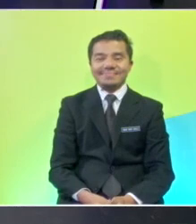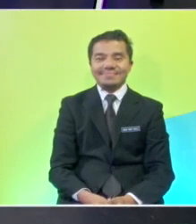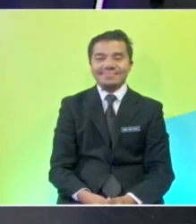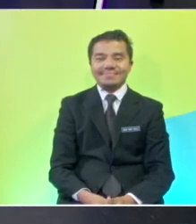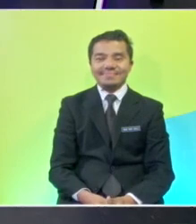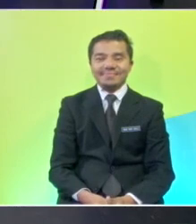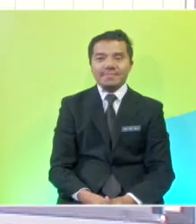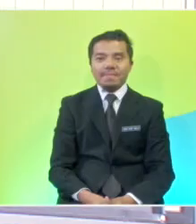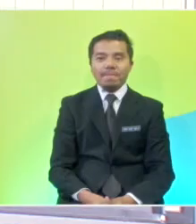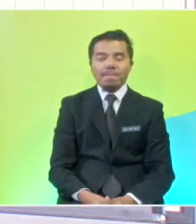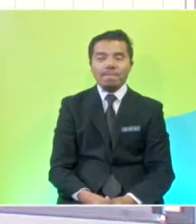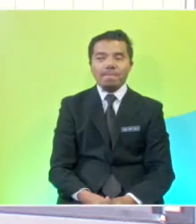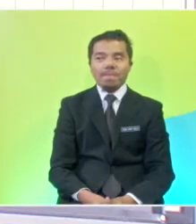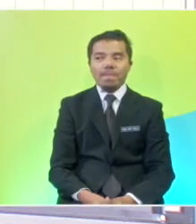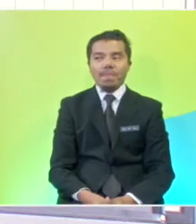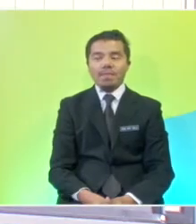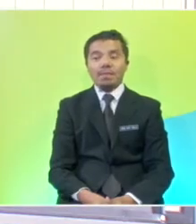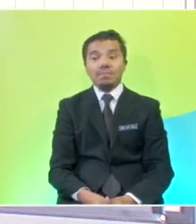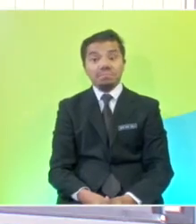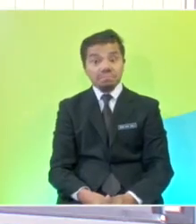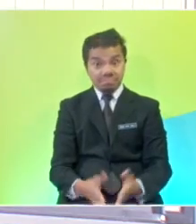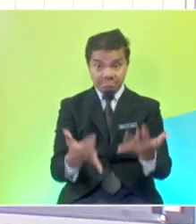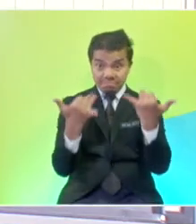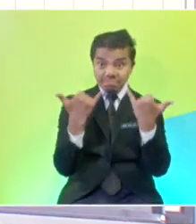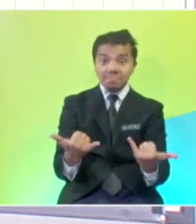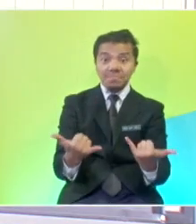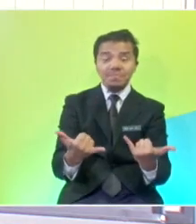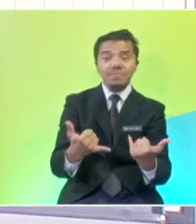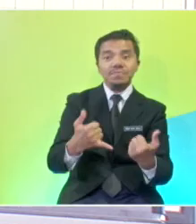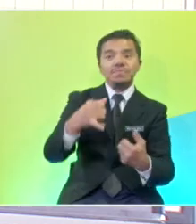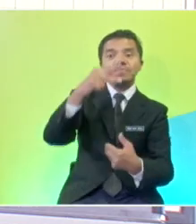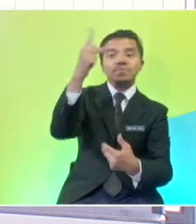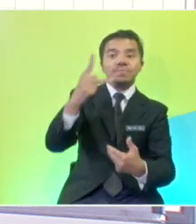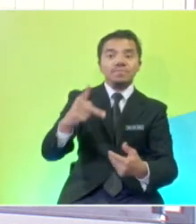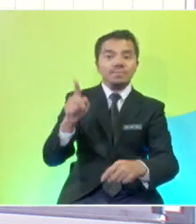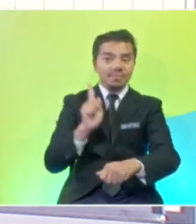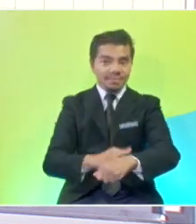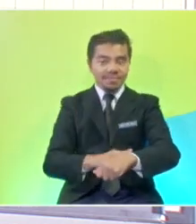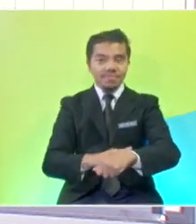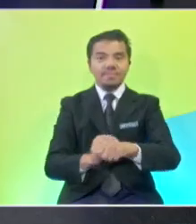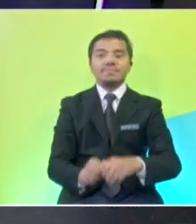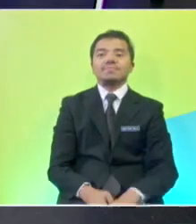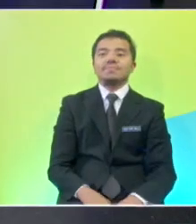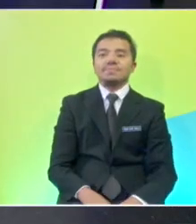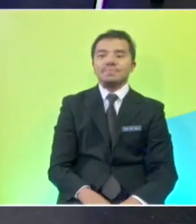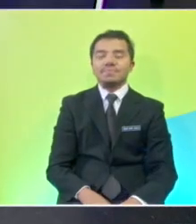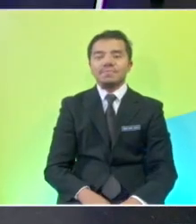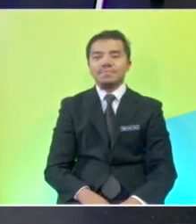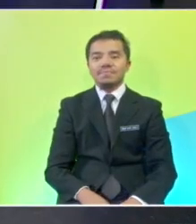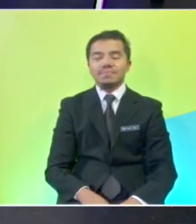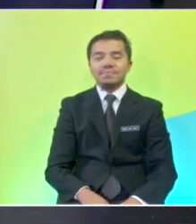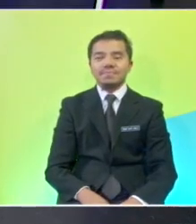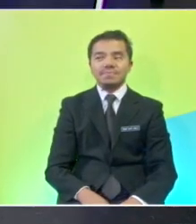very much, teacher. So, we have a quiz time Oh, now. okay, okay. So, we are going to ask our students out there. All right? Okay,